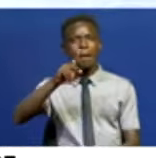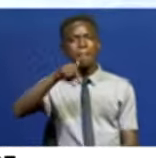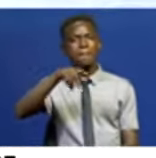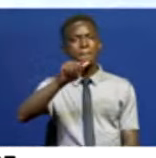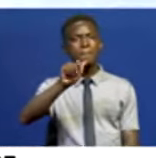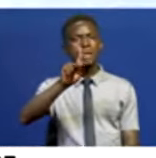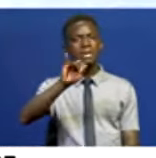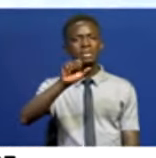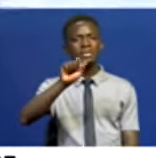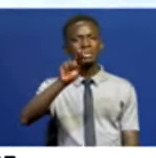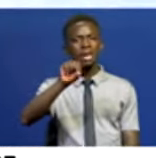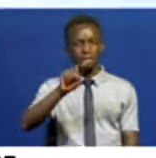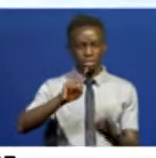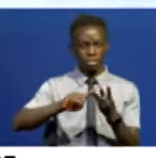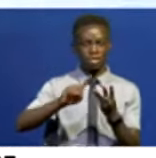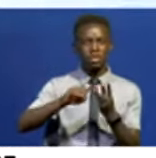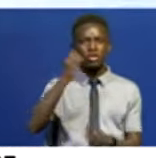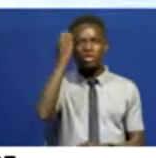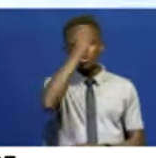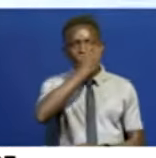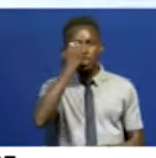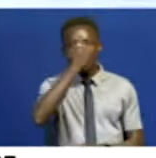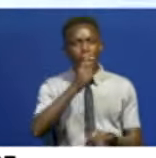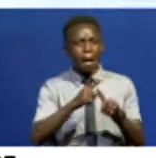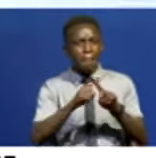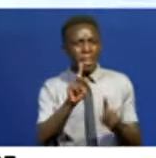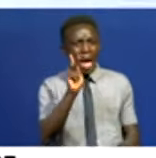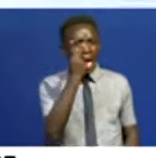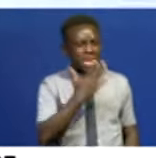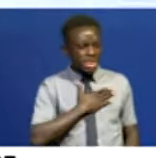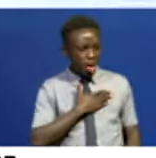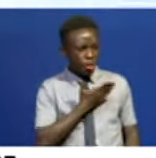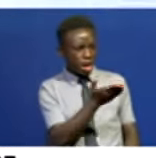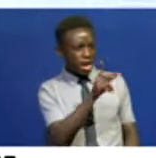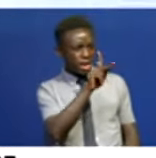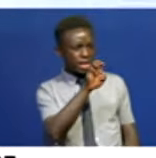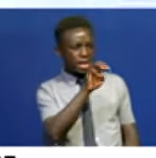to Europe. But we cannot supply to KEMSA.